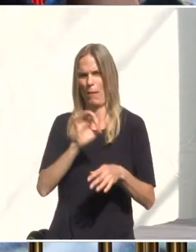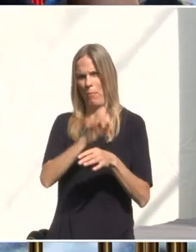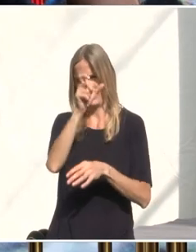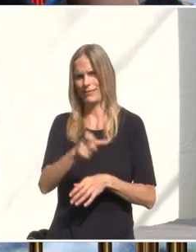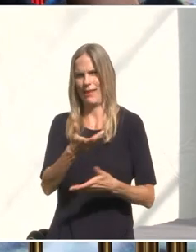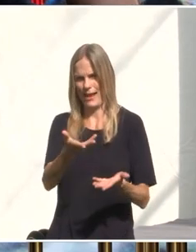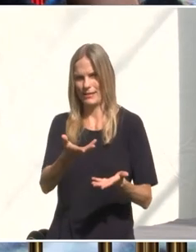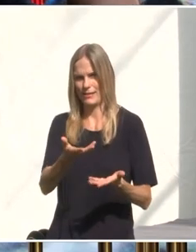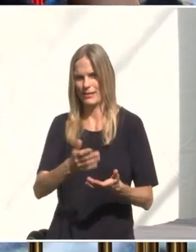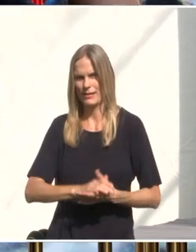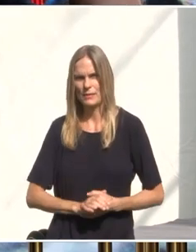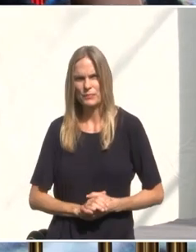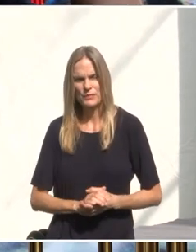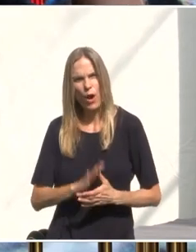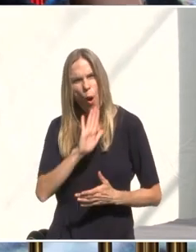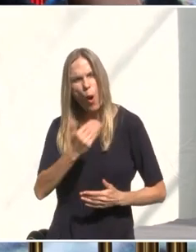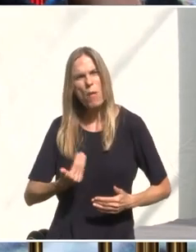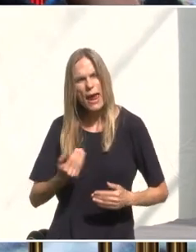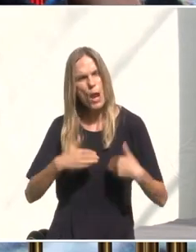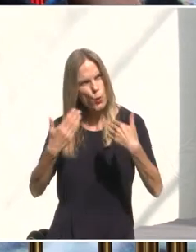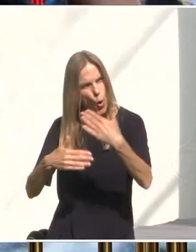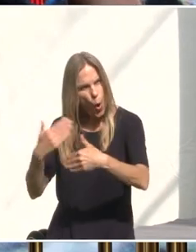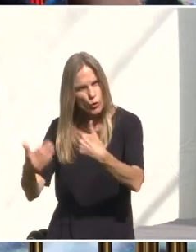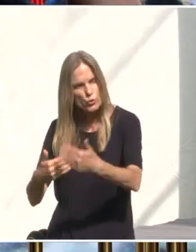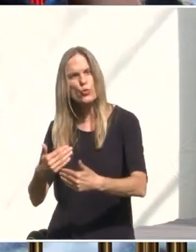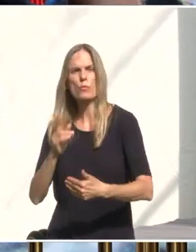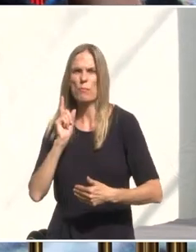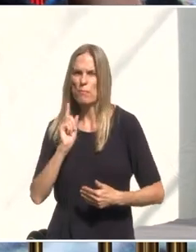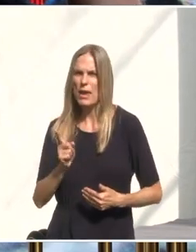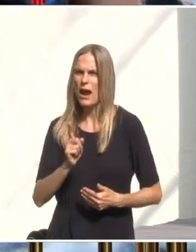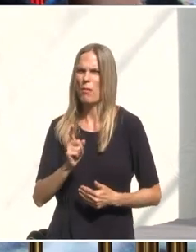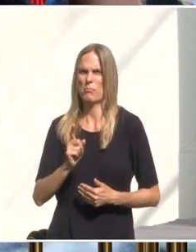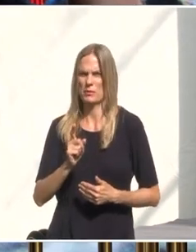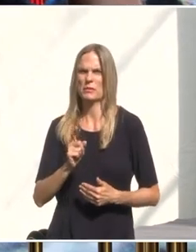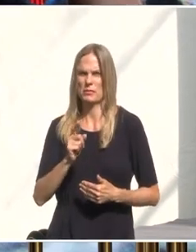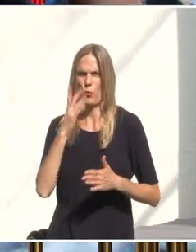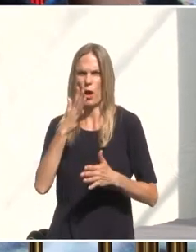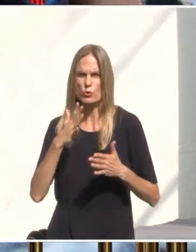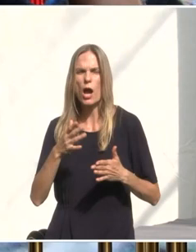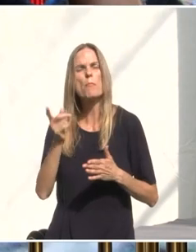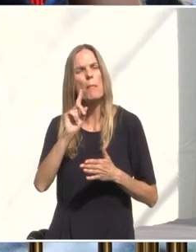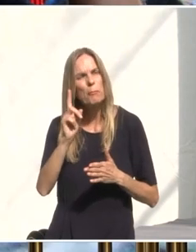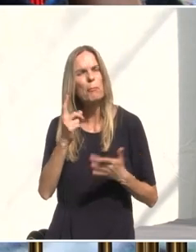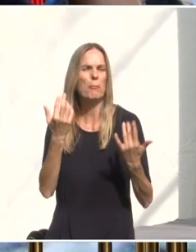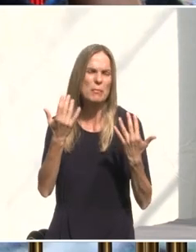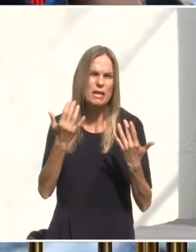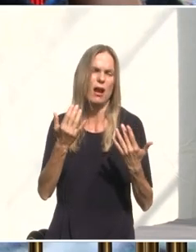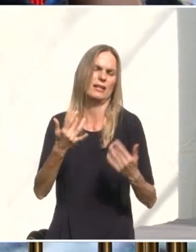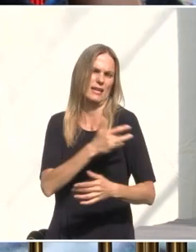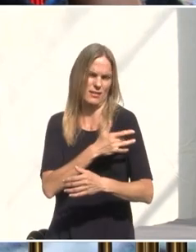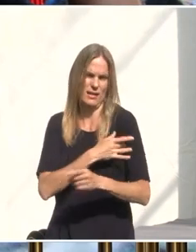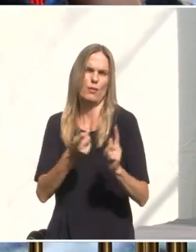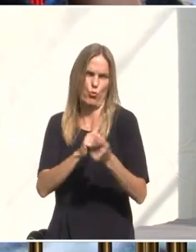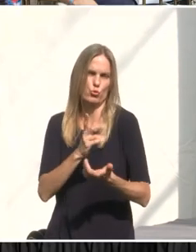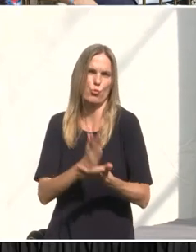maybe also during life, you have to face, you are going to be weak. And to understand that, to say